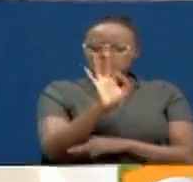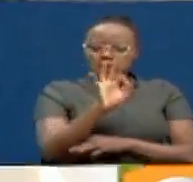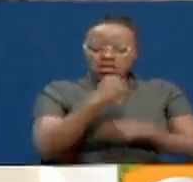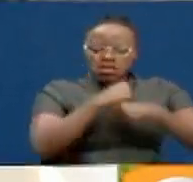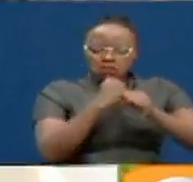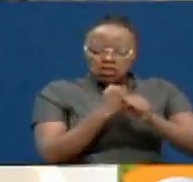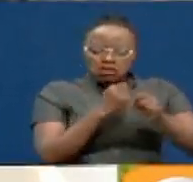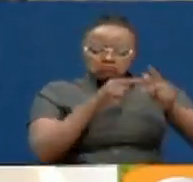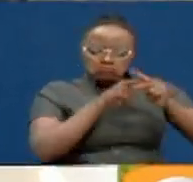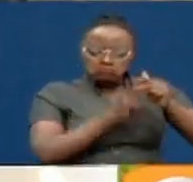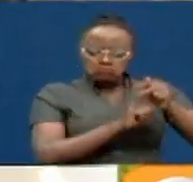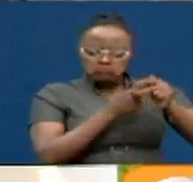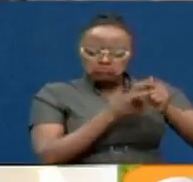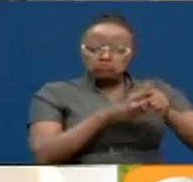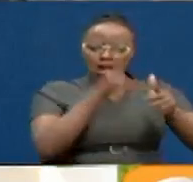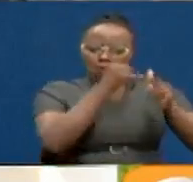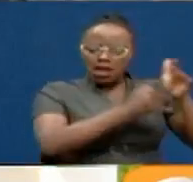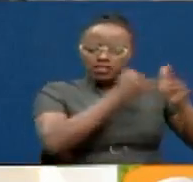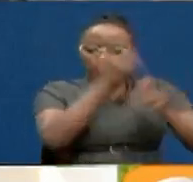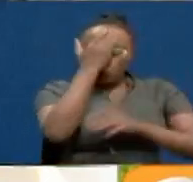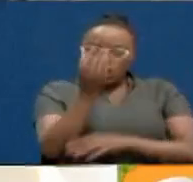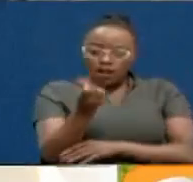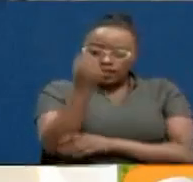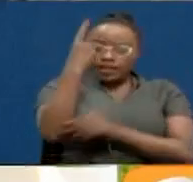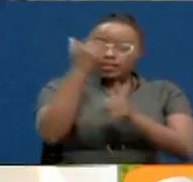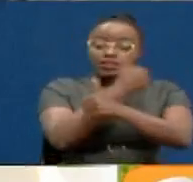machining, because then